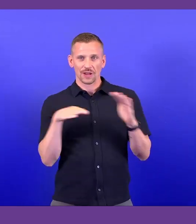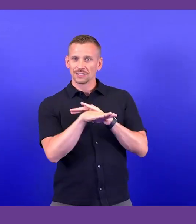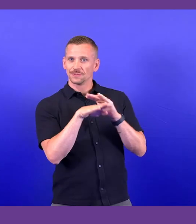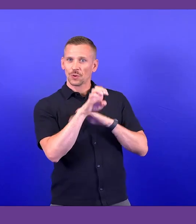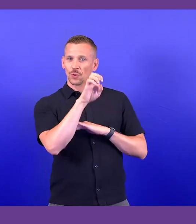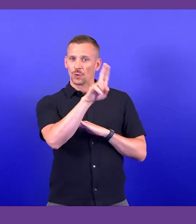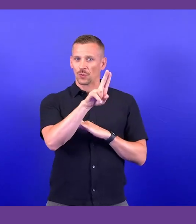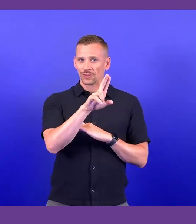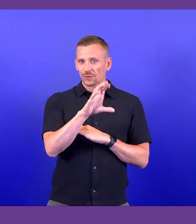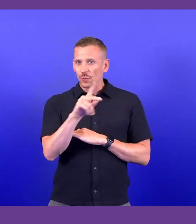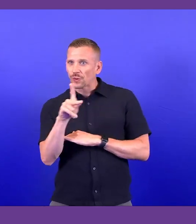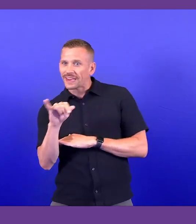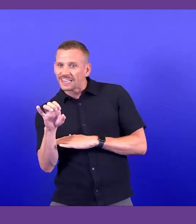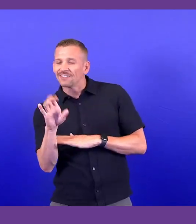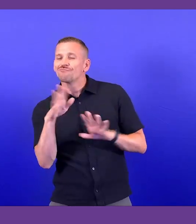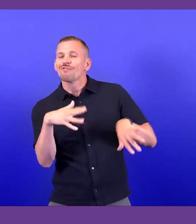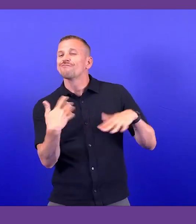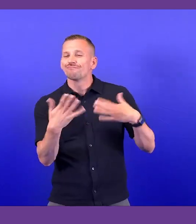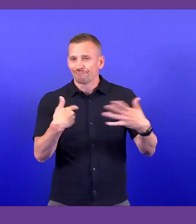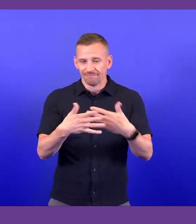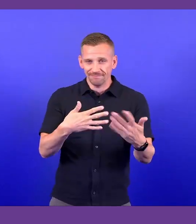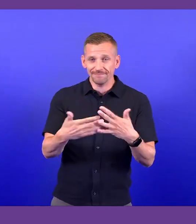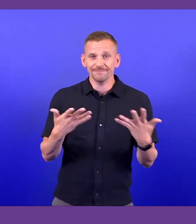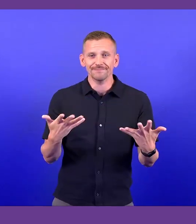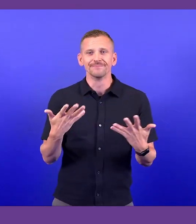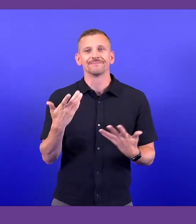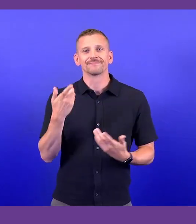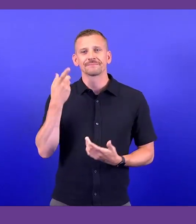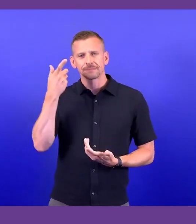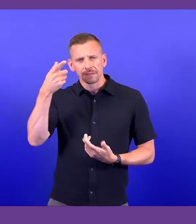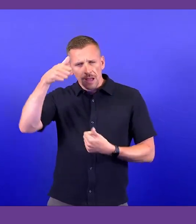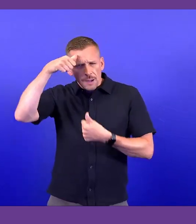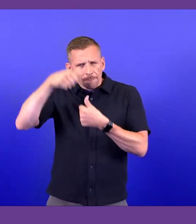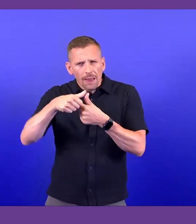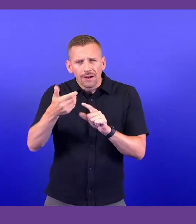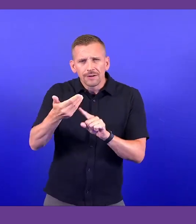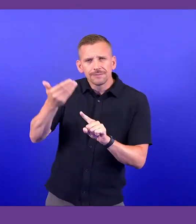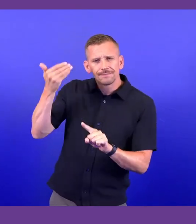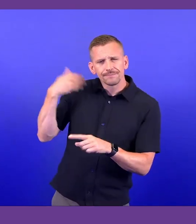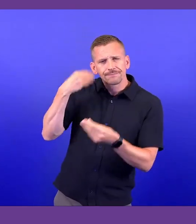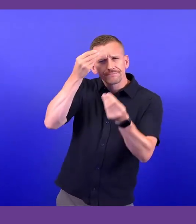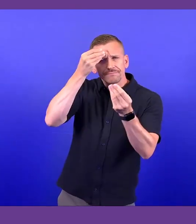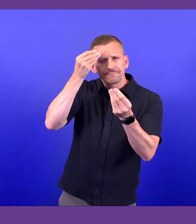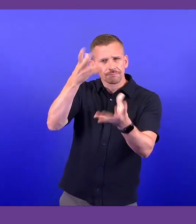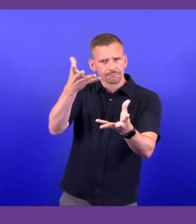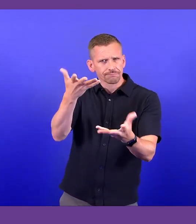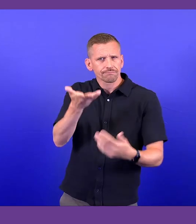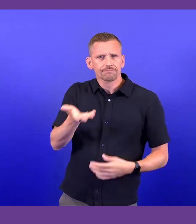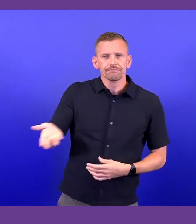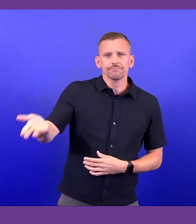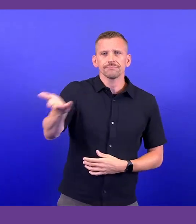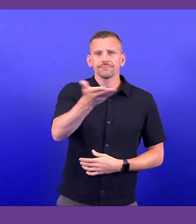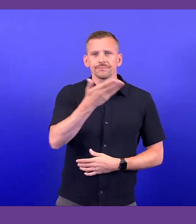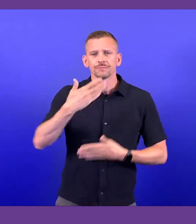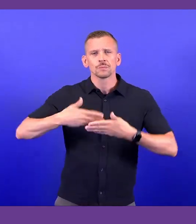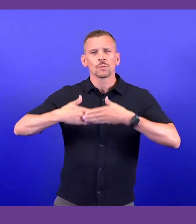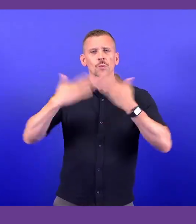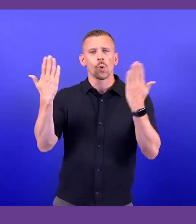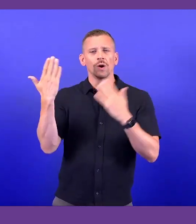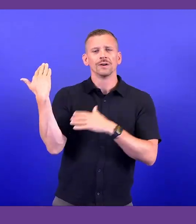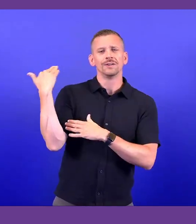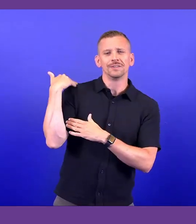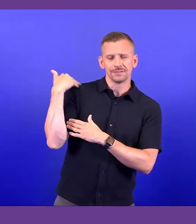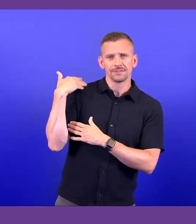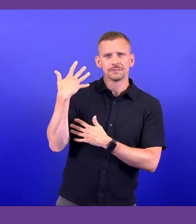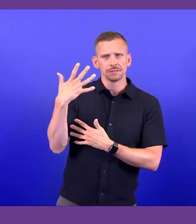to remember the important message of what people are telling us today.